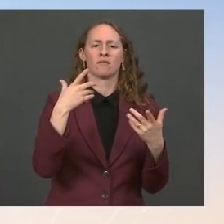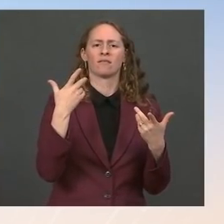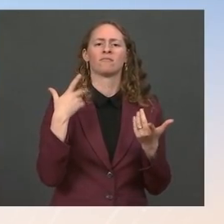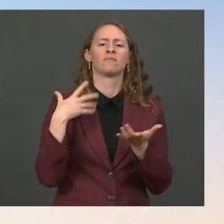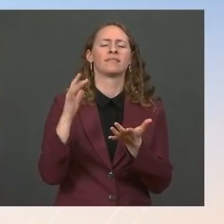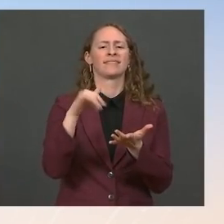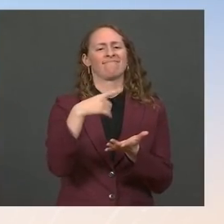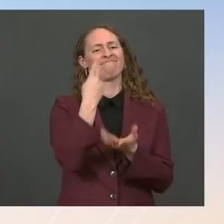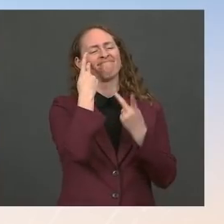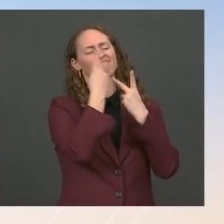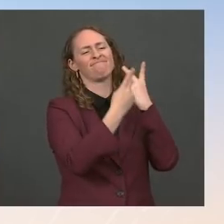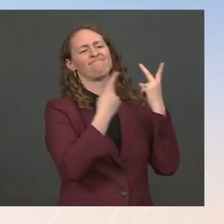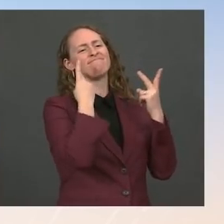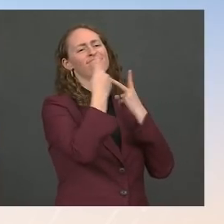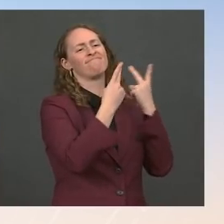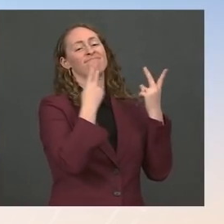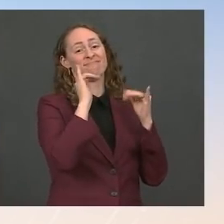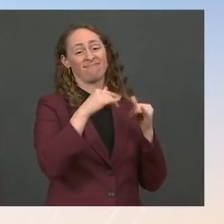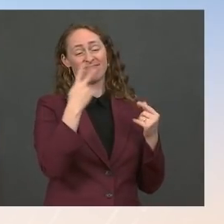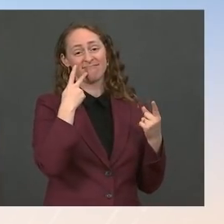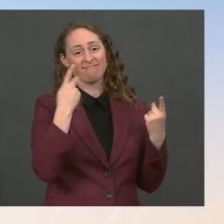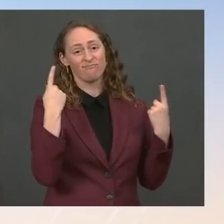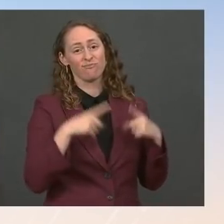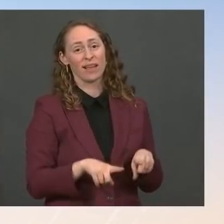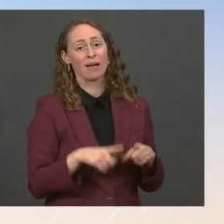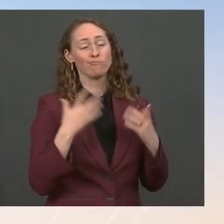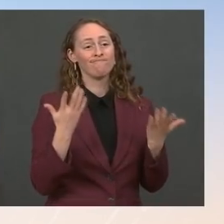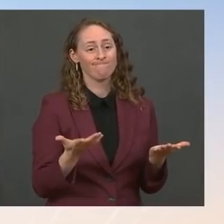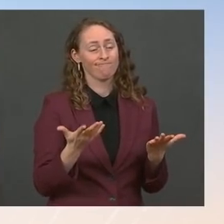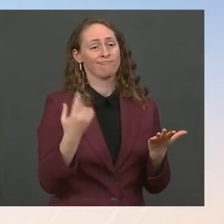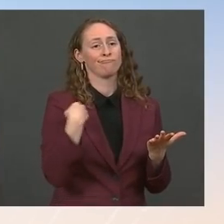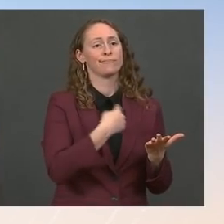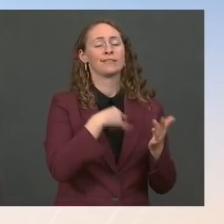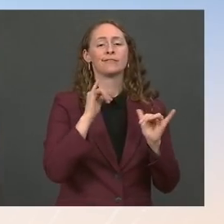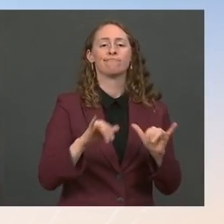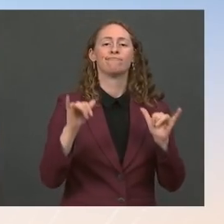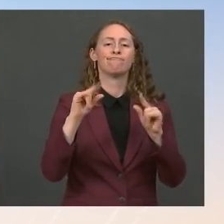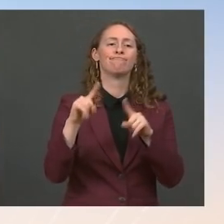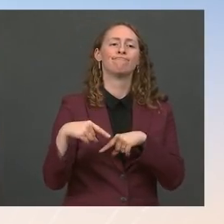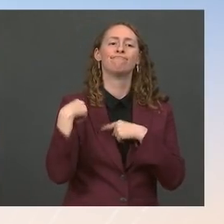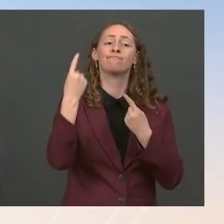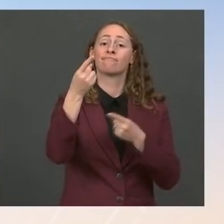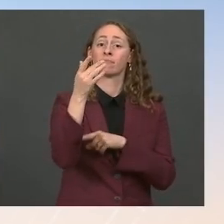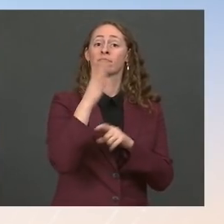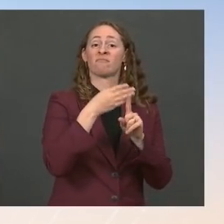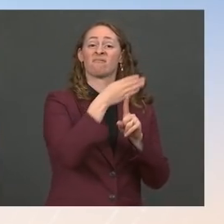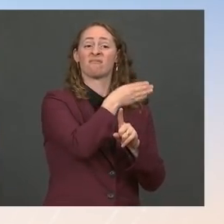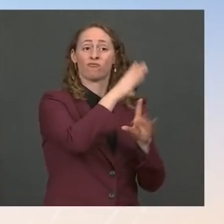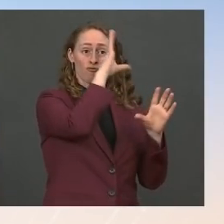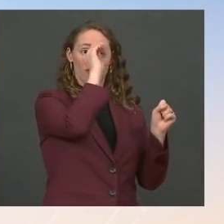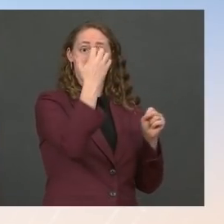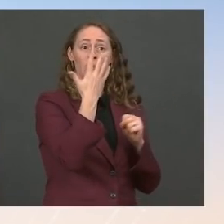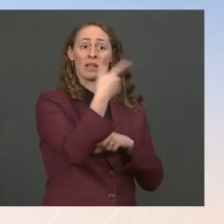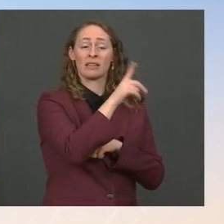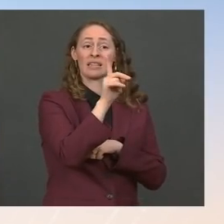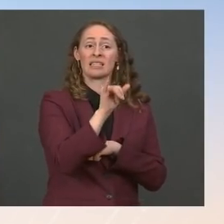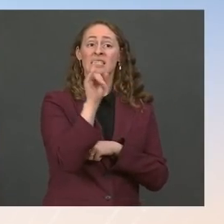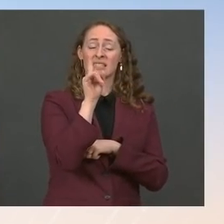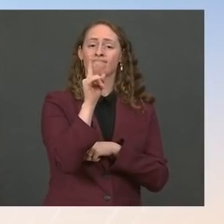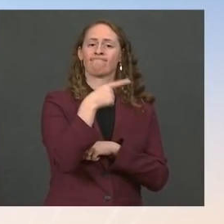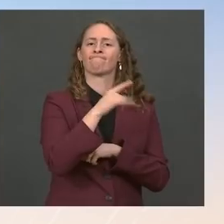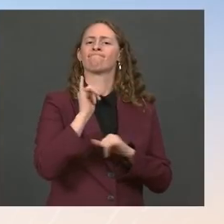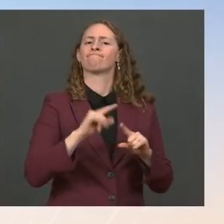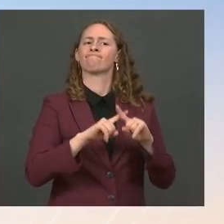Republican presidencies for decades and decades throughout history. The former president's actions represented a unique and existential threat